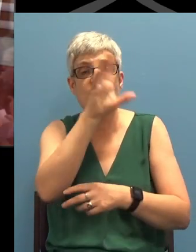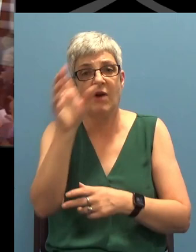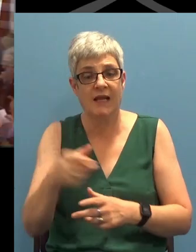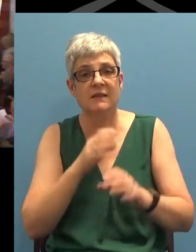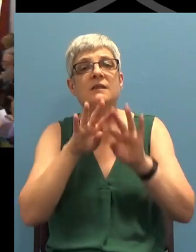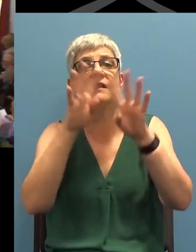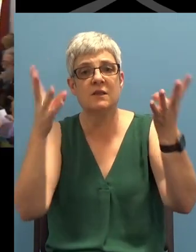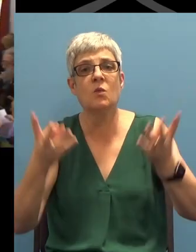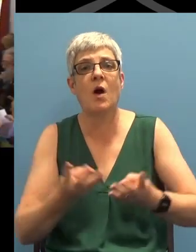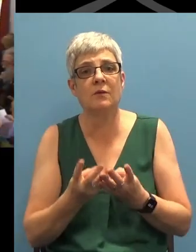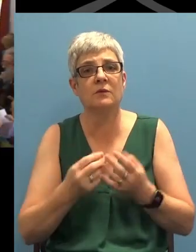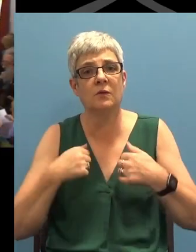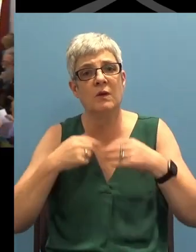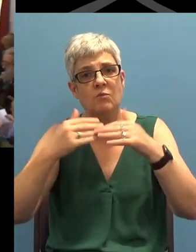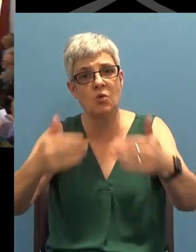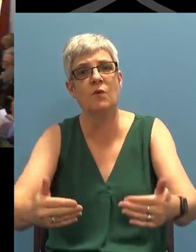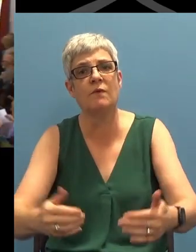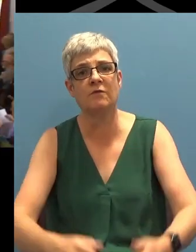move.